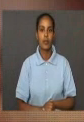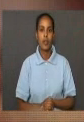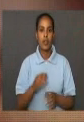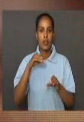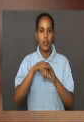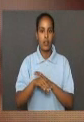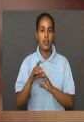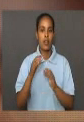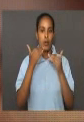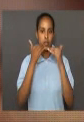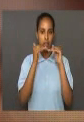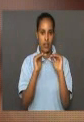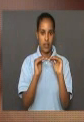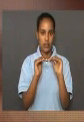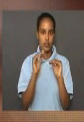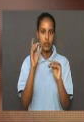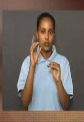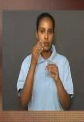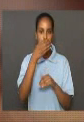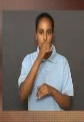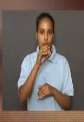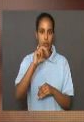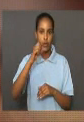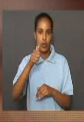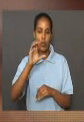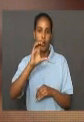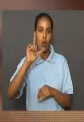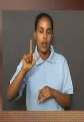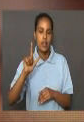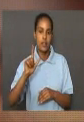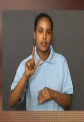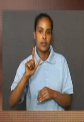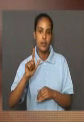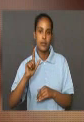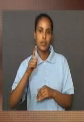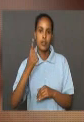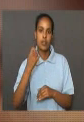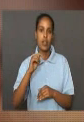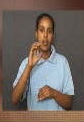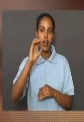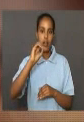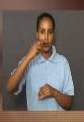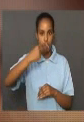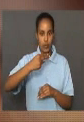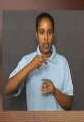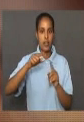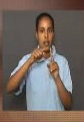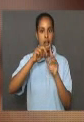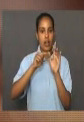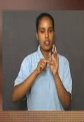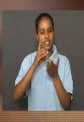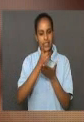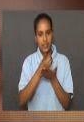In a concentrated solution of sodium chloride, the hydroxide ions